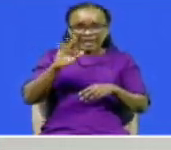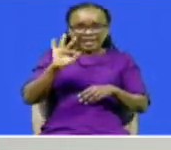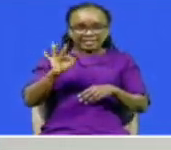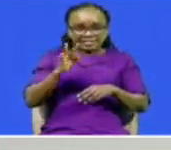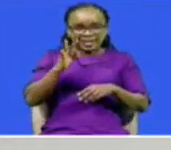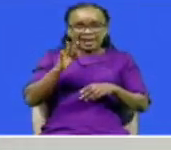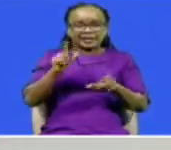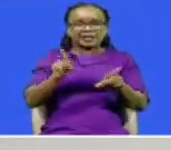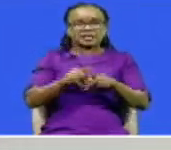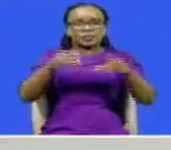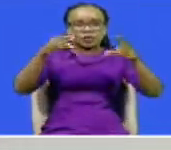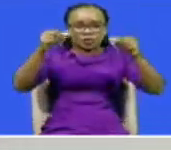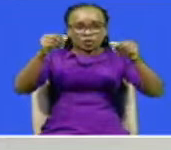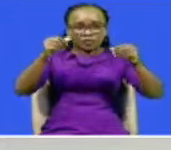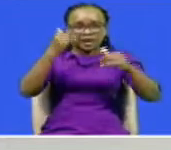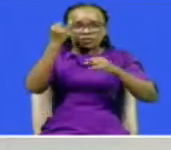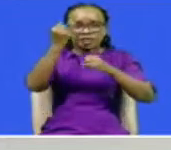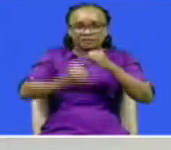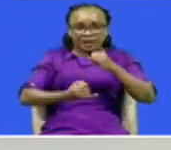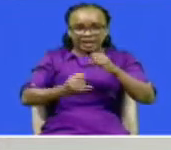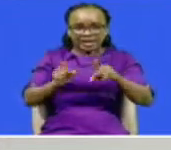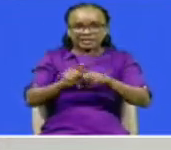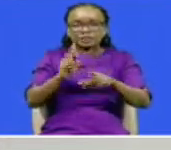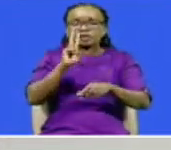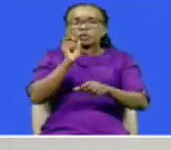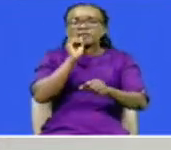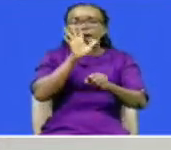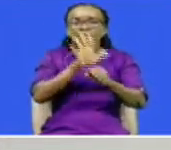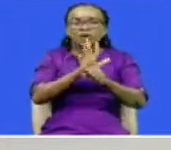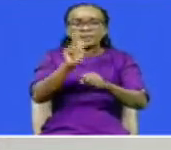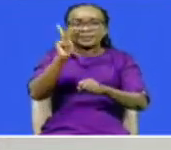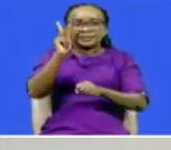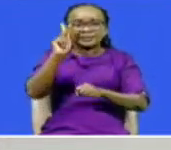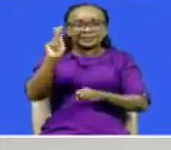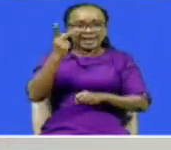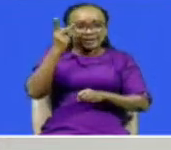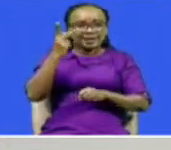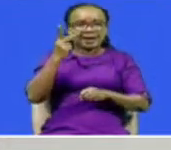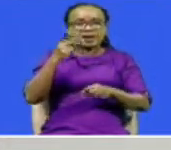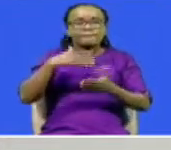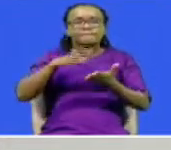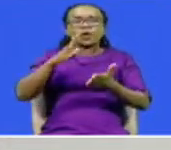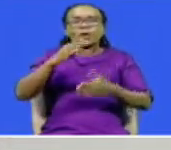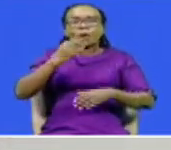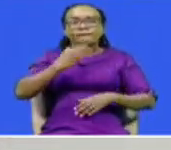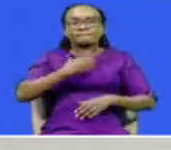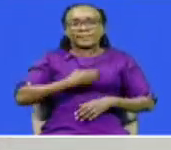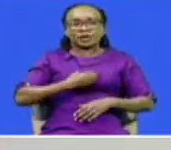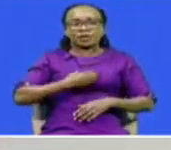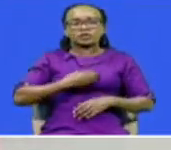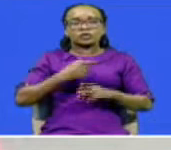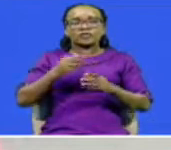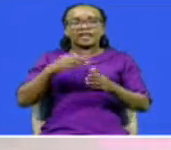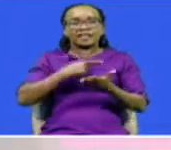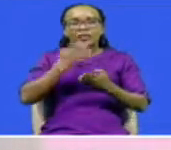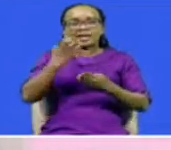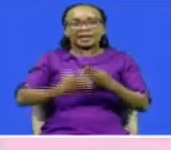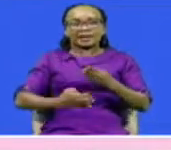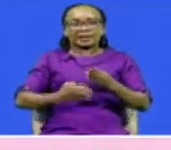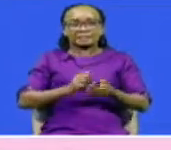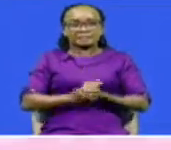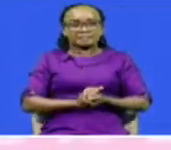respectively to qualify to the finals. The two have promised Kenyans more medals over the weekend.